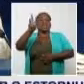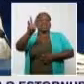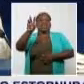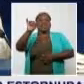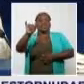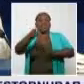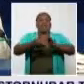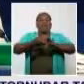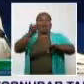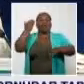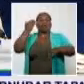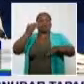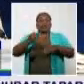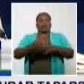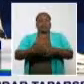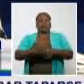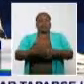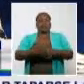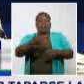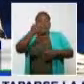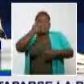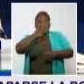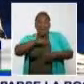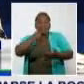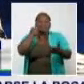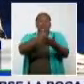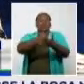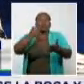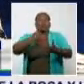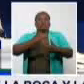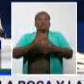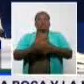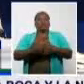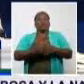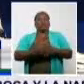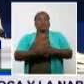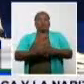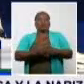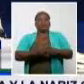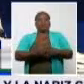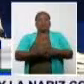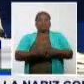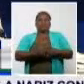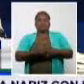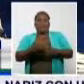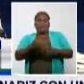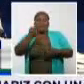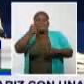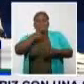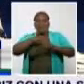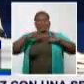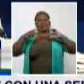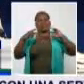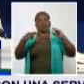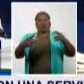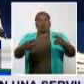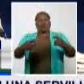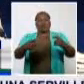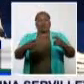higher figure than the newly confirmed cases. More than double of the